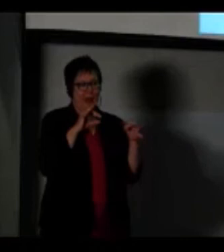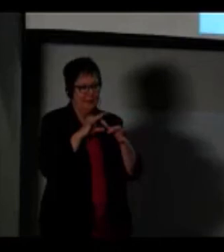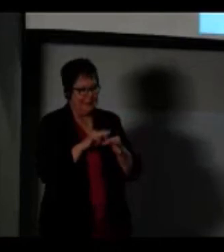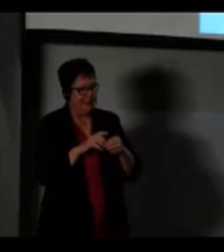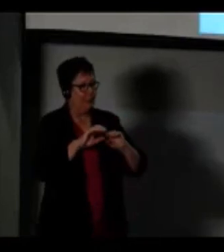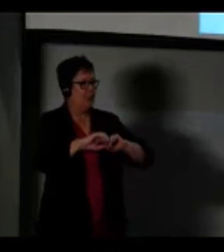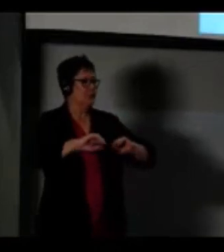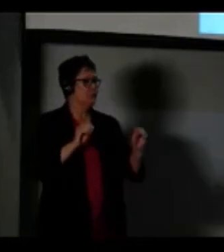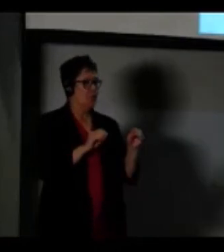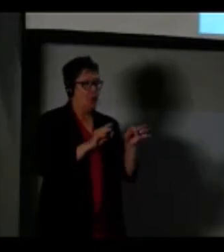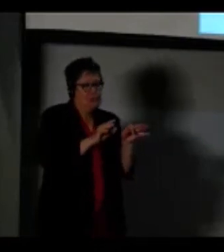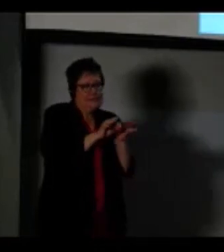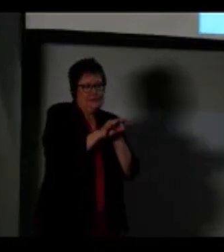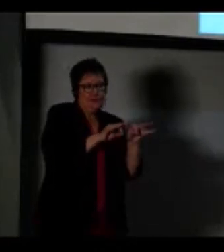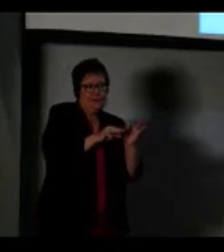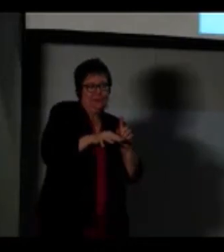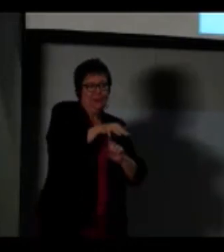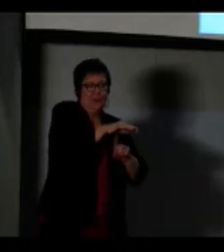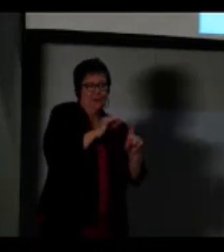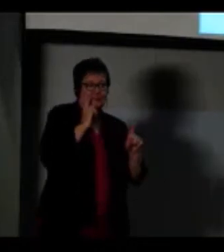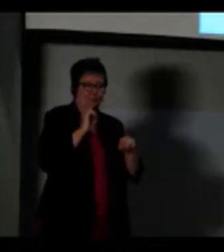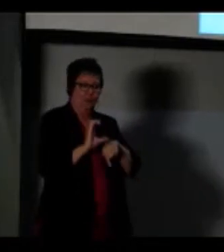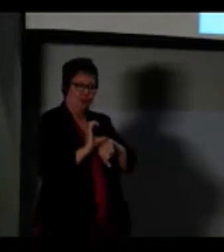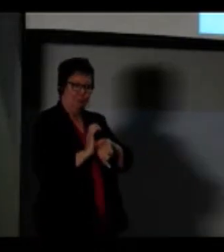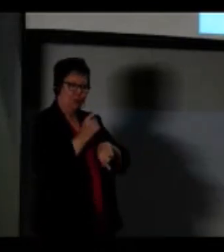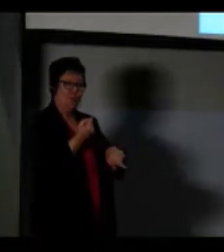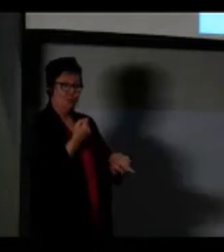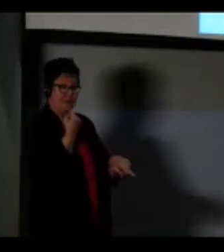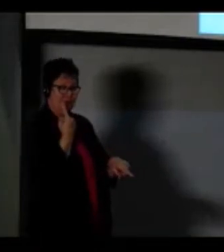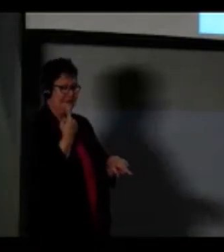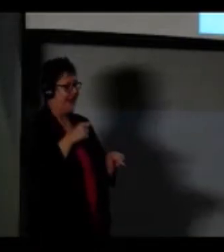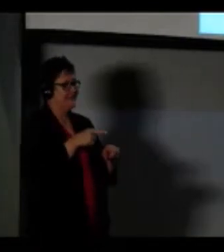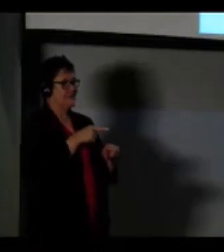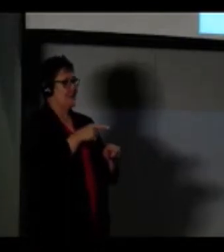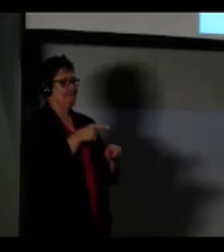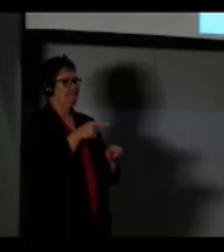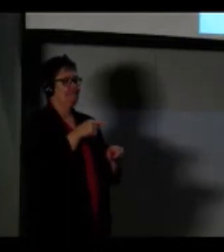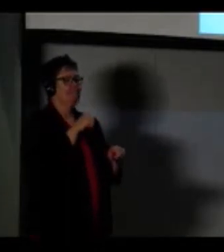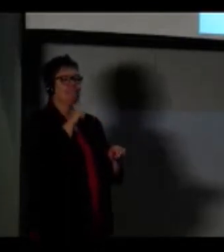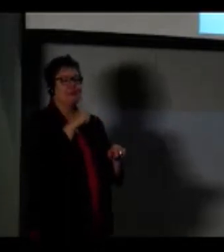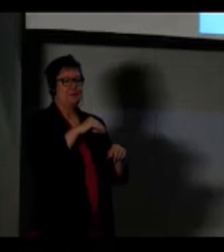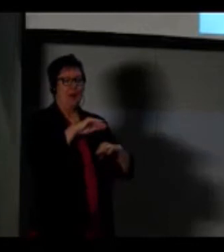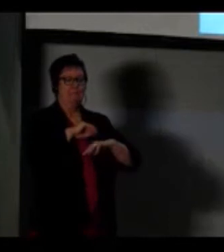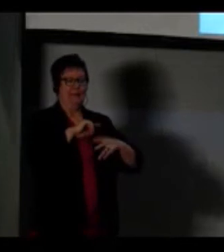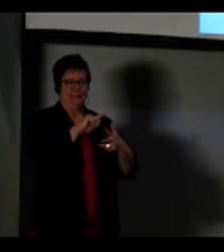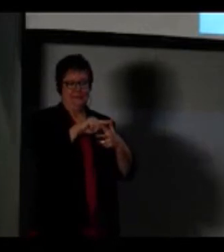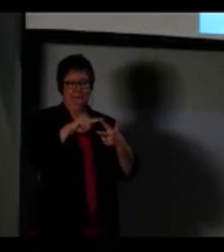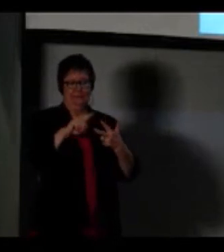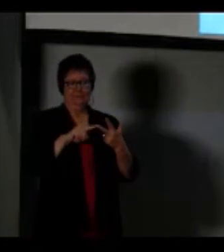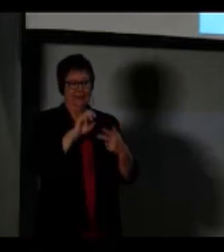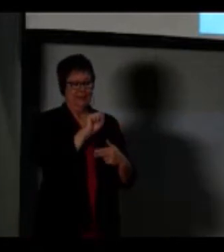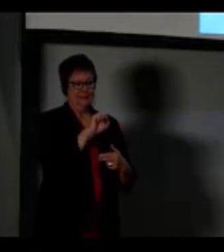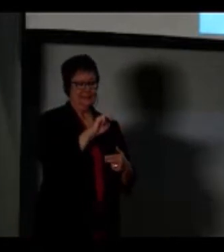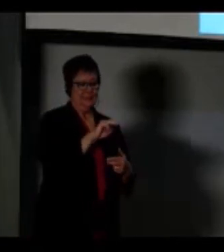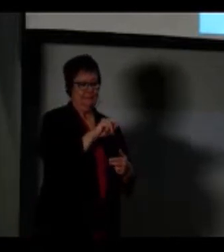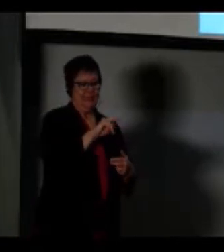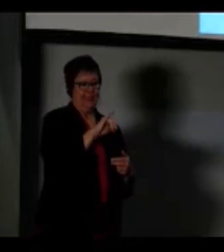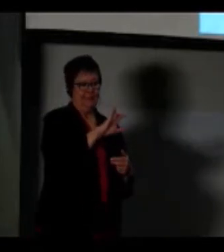context that the computer can understand. So overall, it doesn't fulfill the promise of the semantic web.